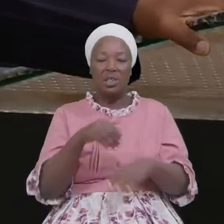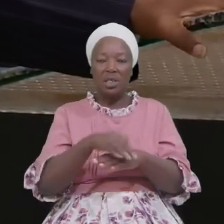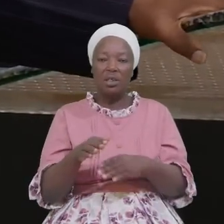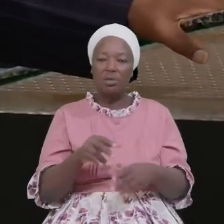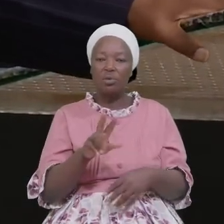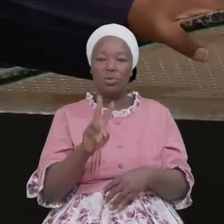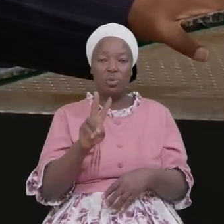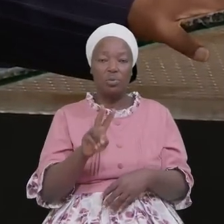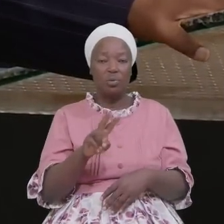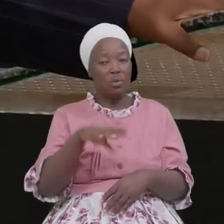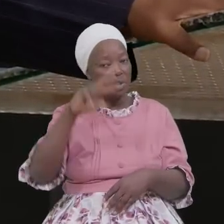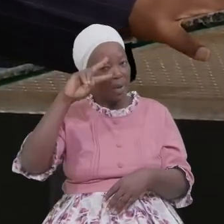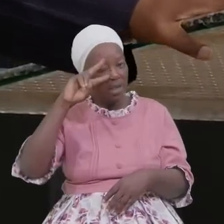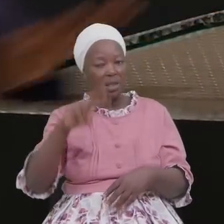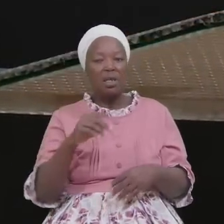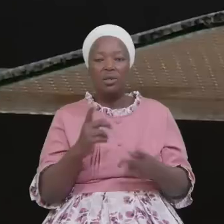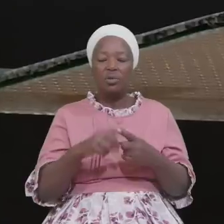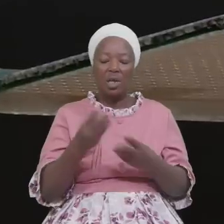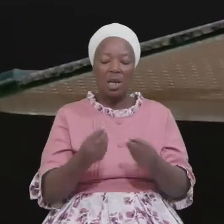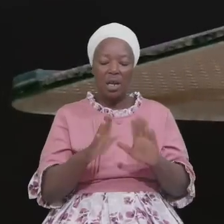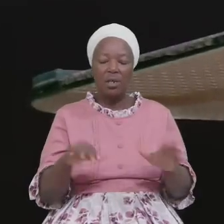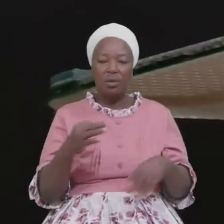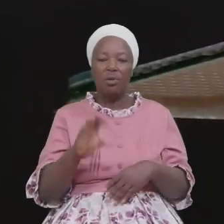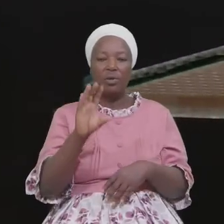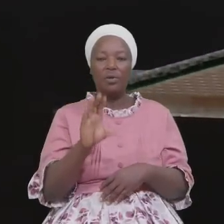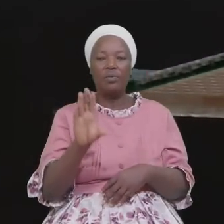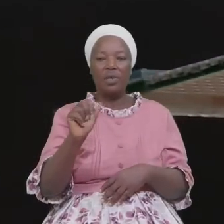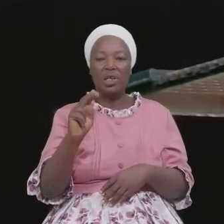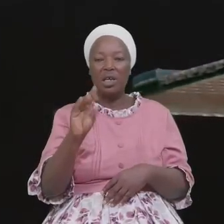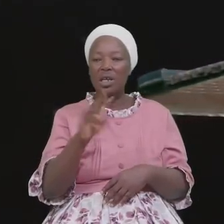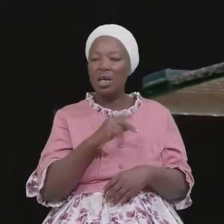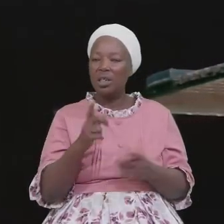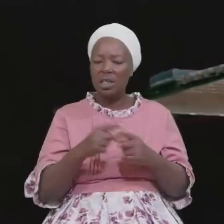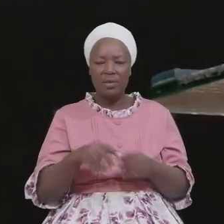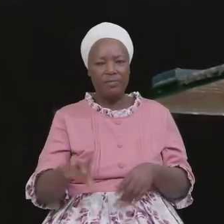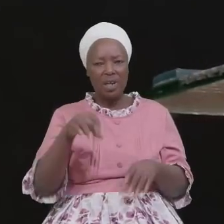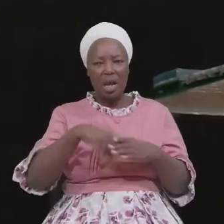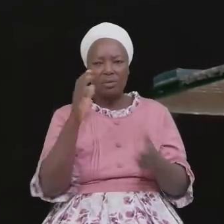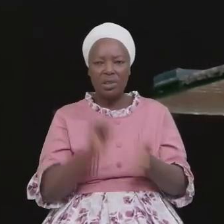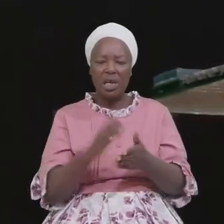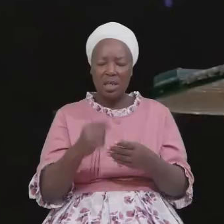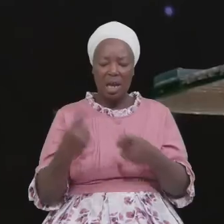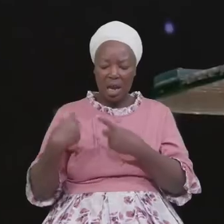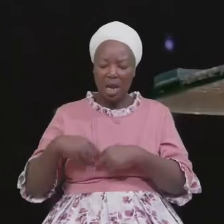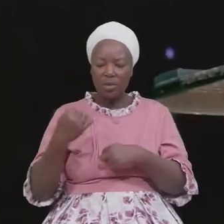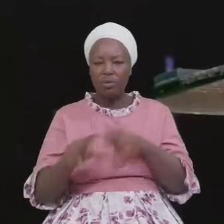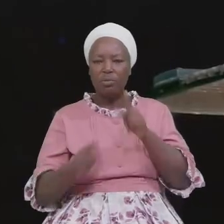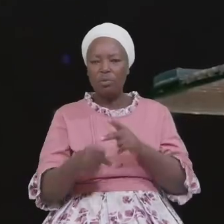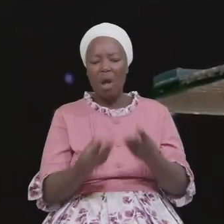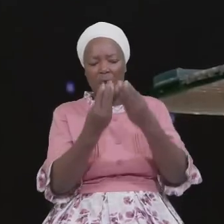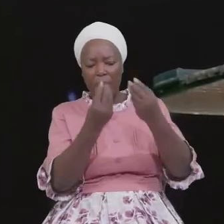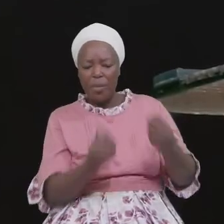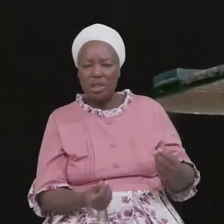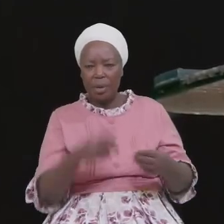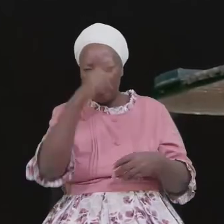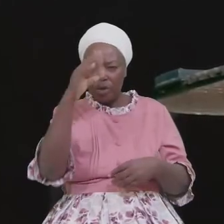Canaan, Jericho, and they discovered that the hearts of the people melted because of the